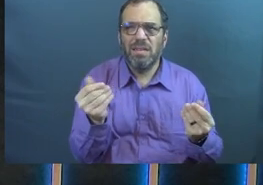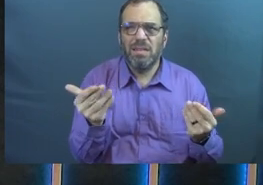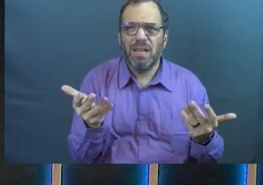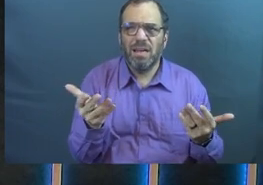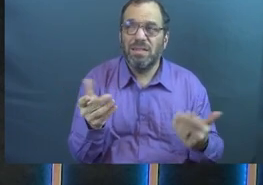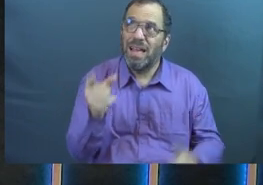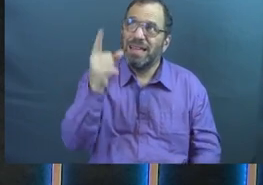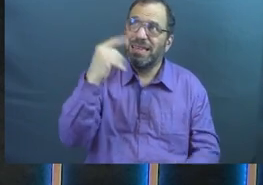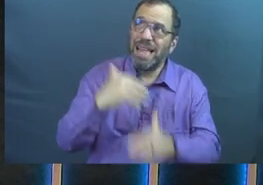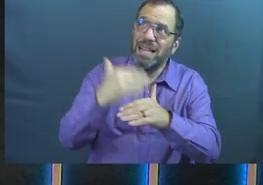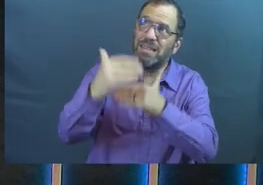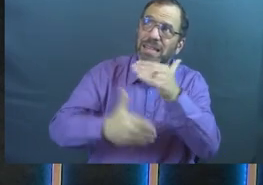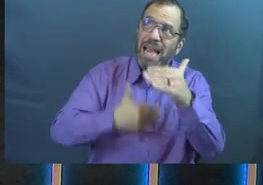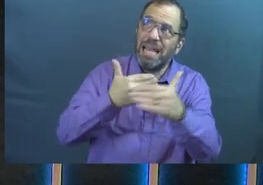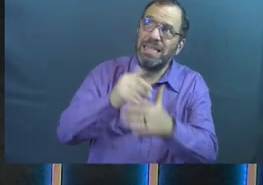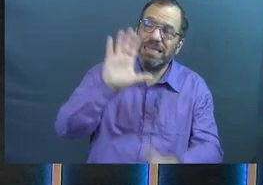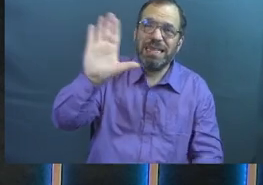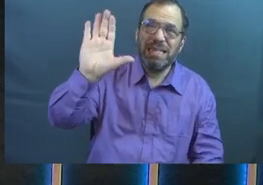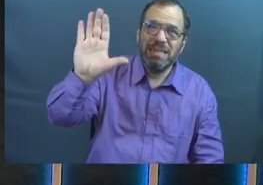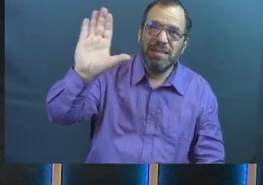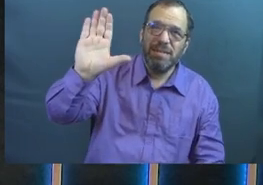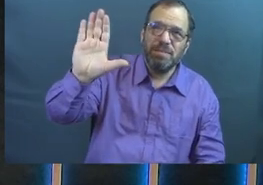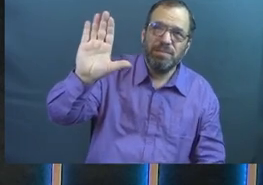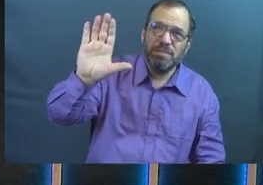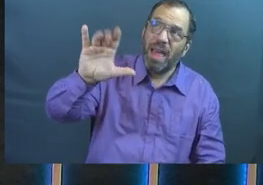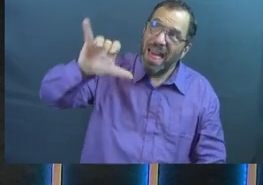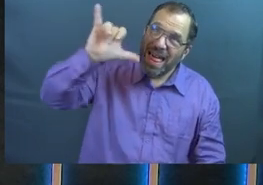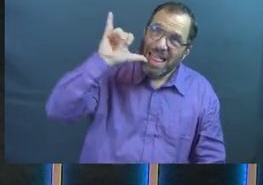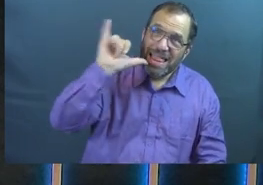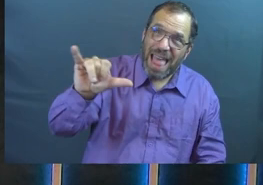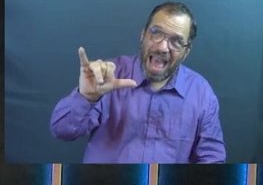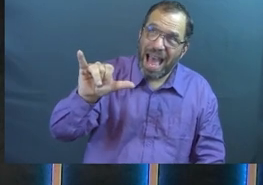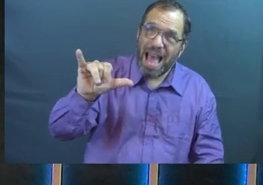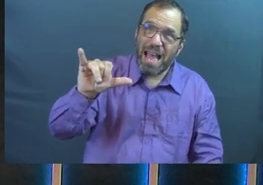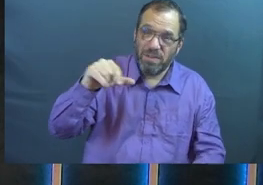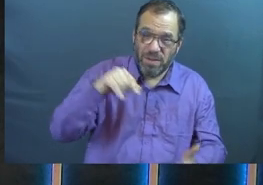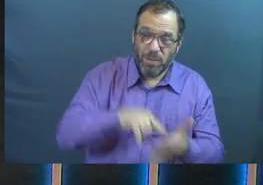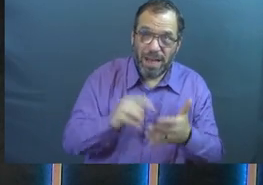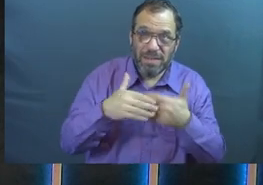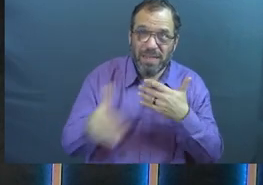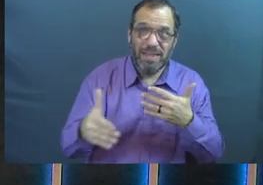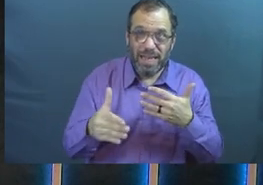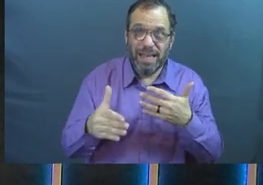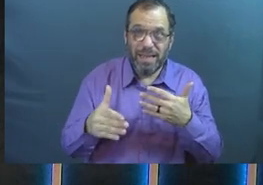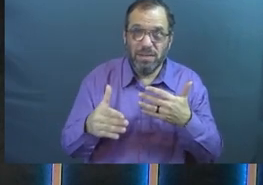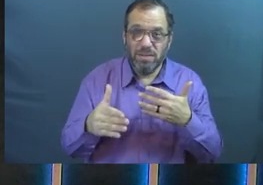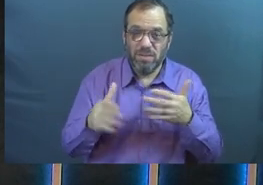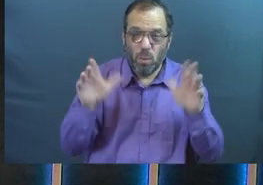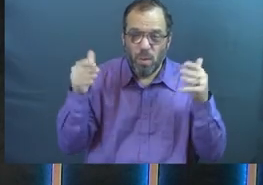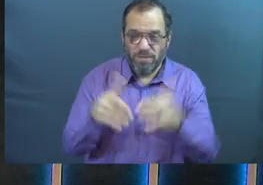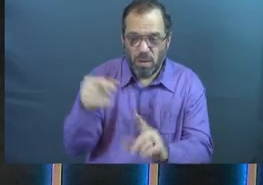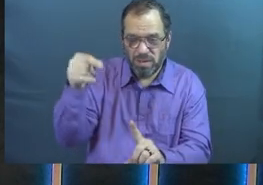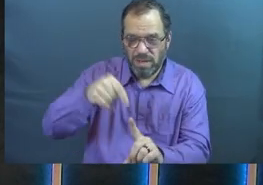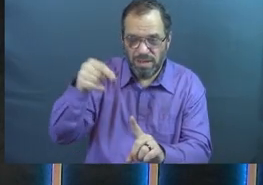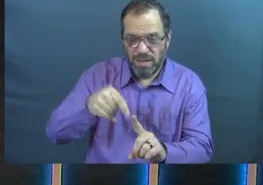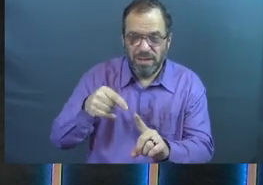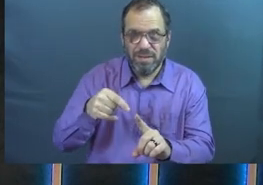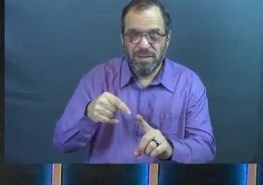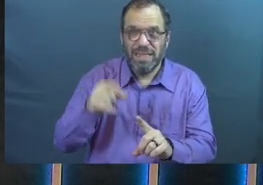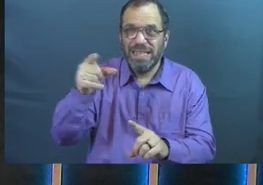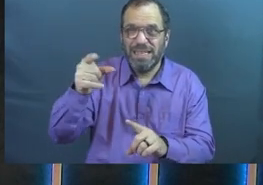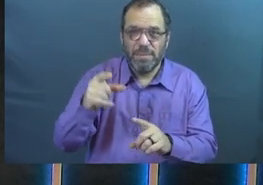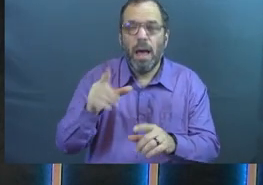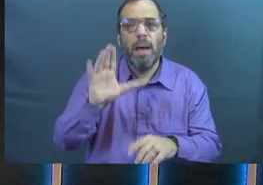That's the kindness of God today. And that's where we're going to park it for the rest of this. That's the kindness of God today. Can I get an amen?